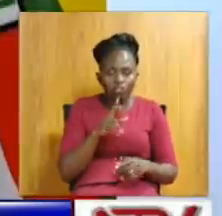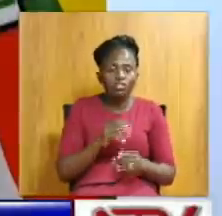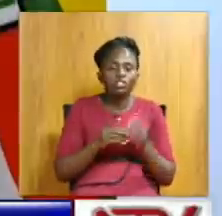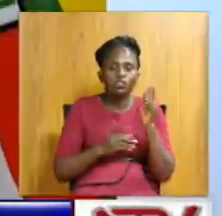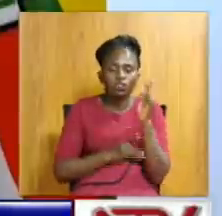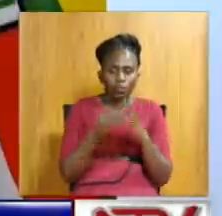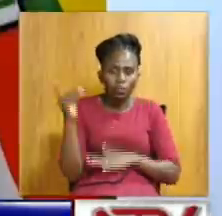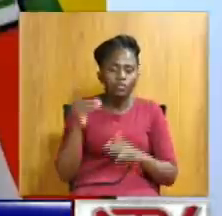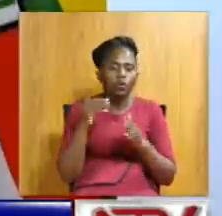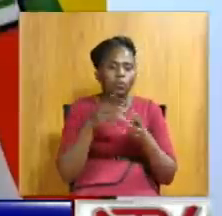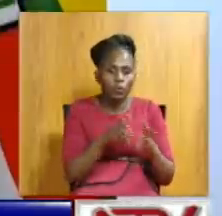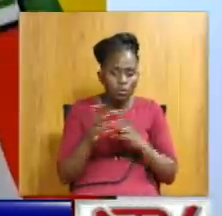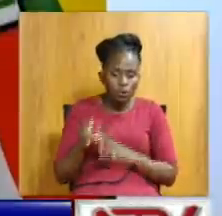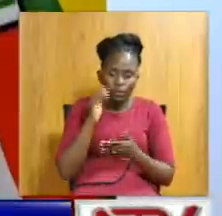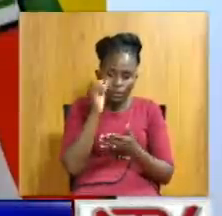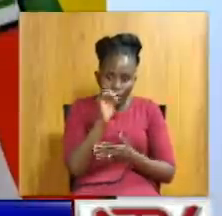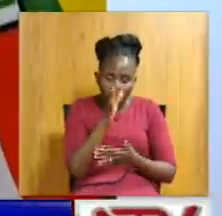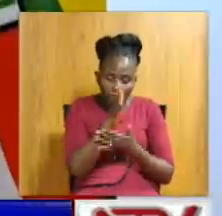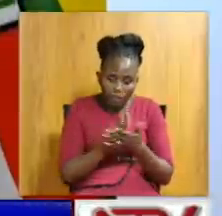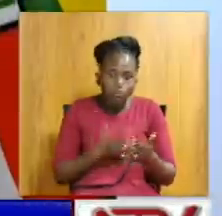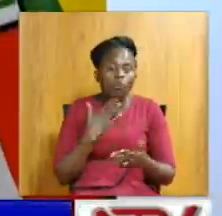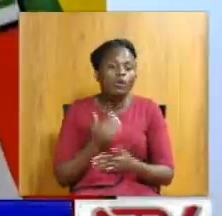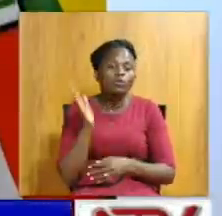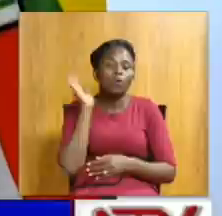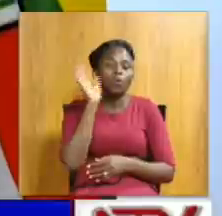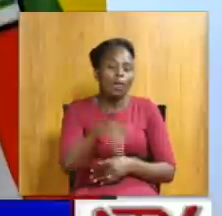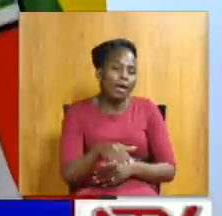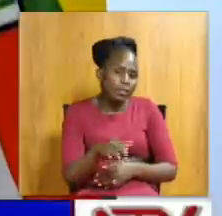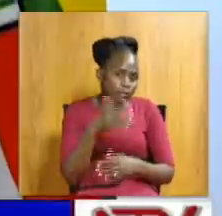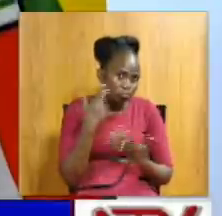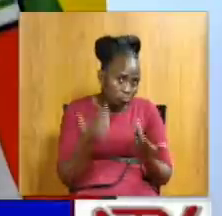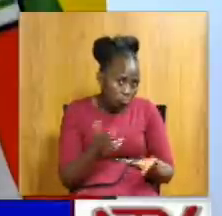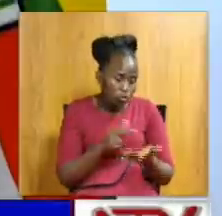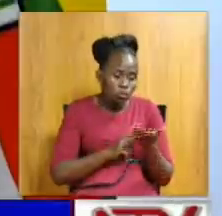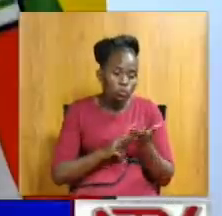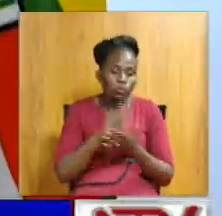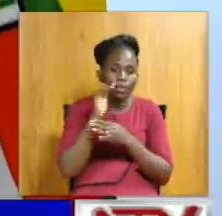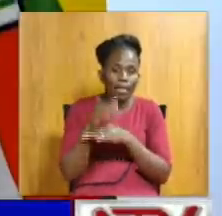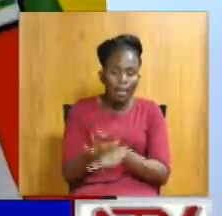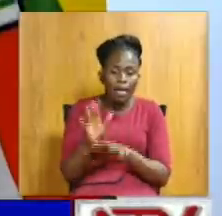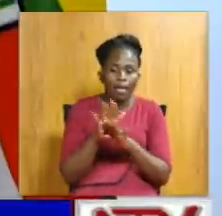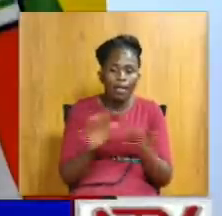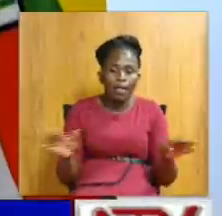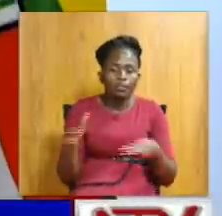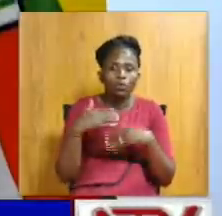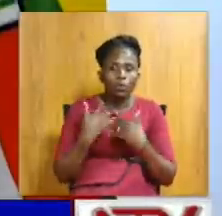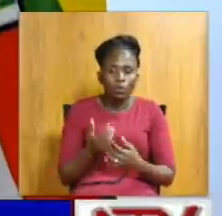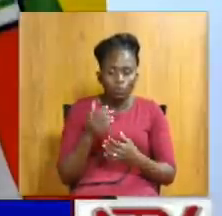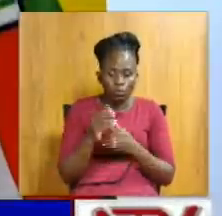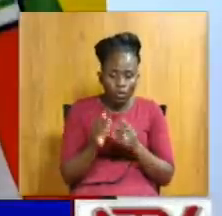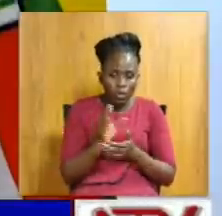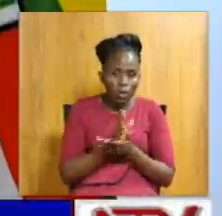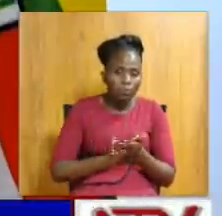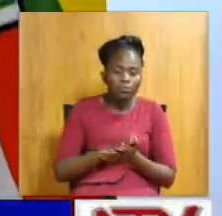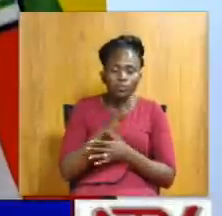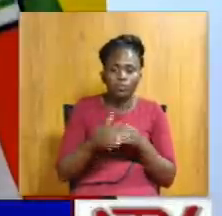actors want to go back to the villages and to use their land commercially, or a myoga.